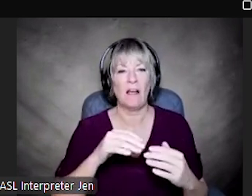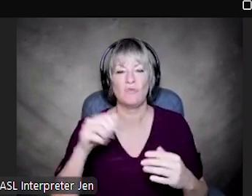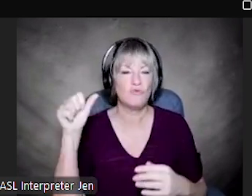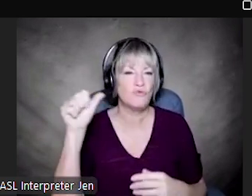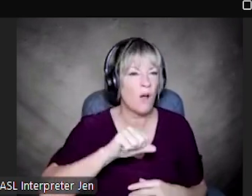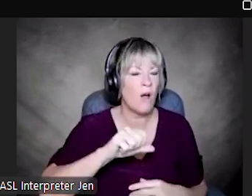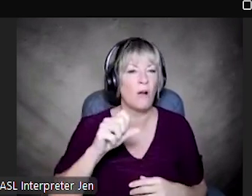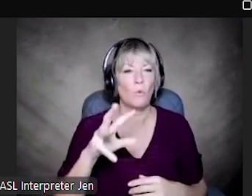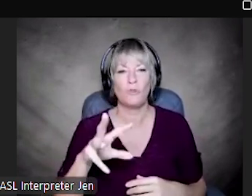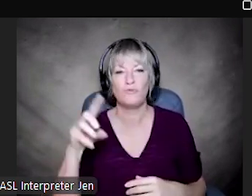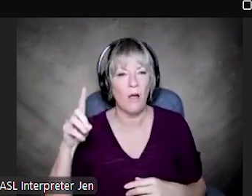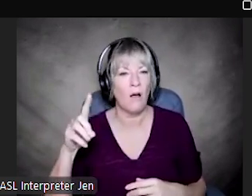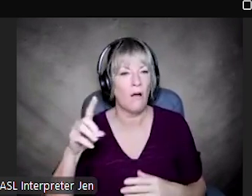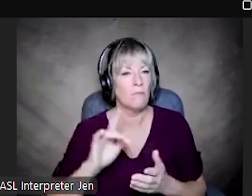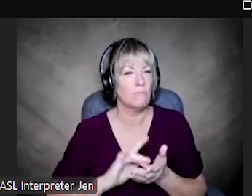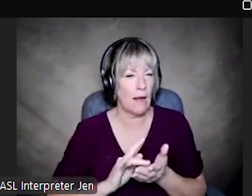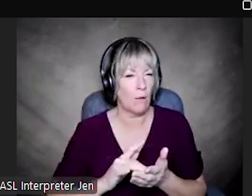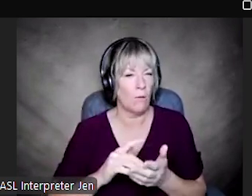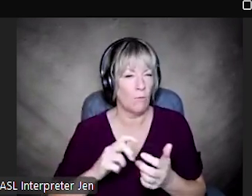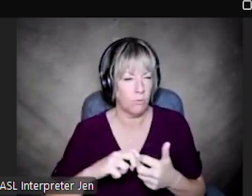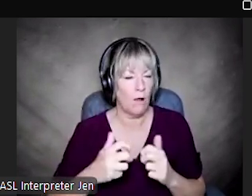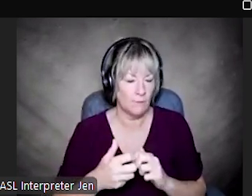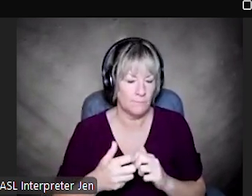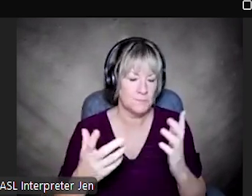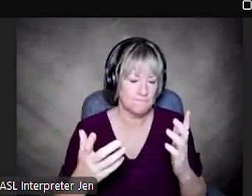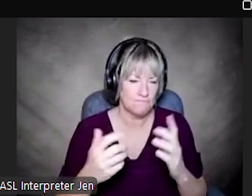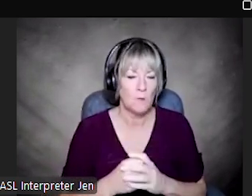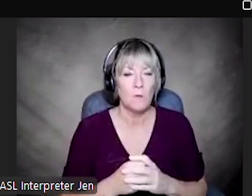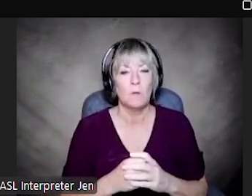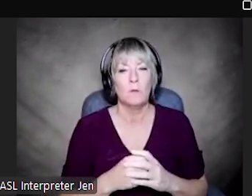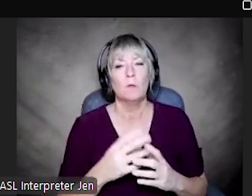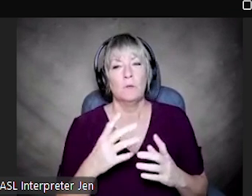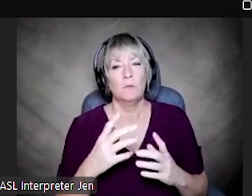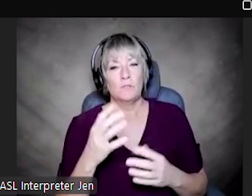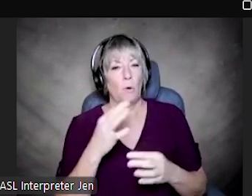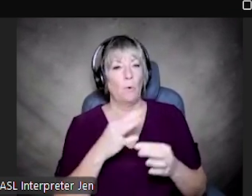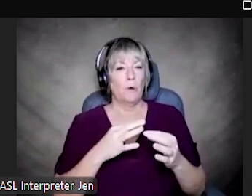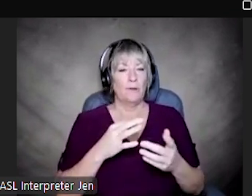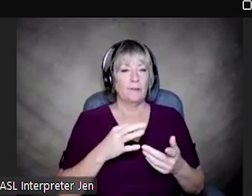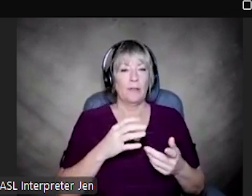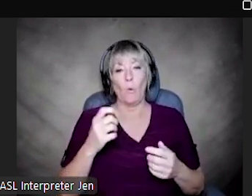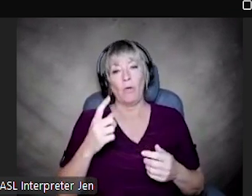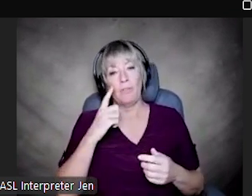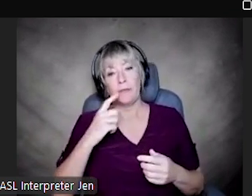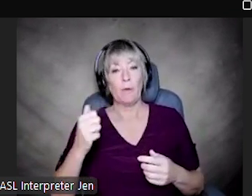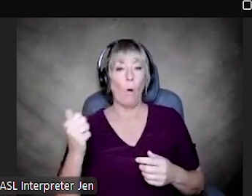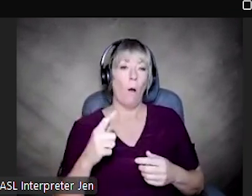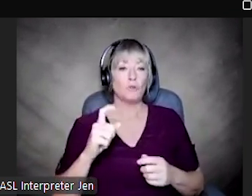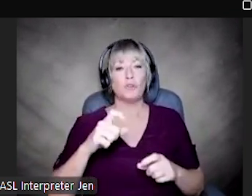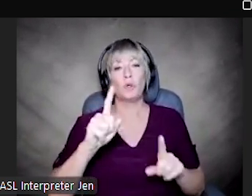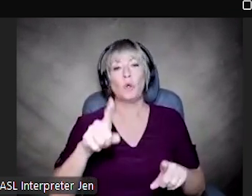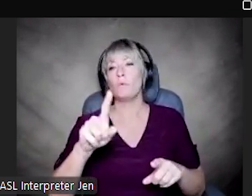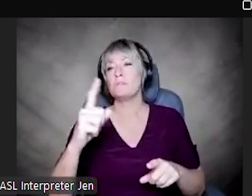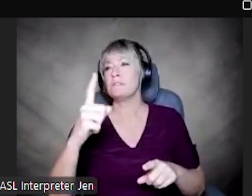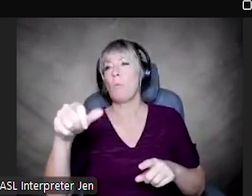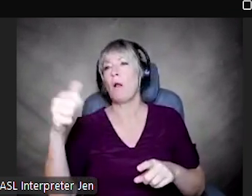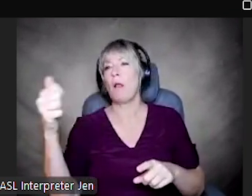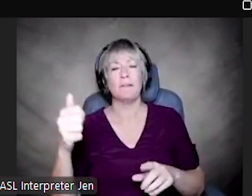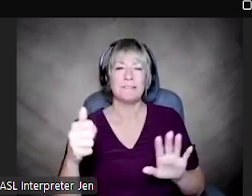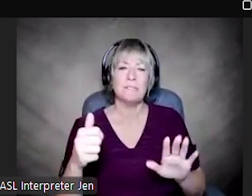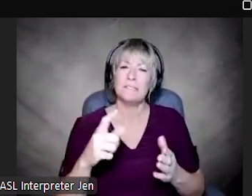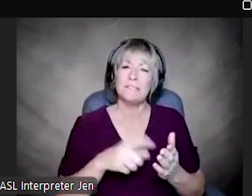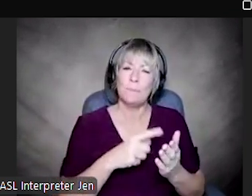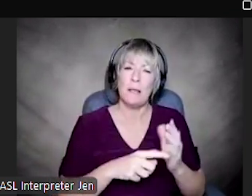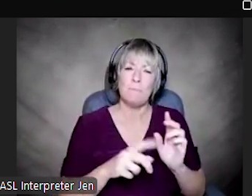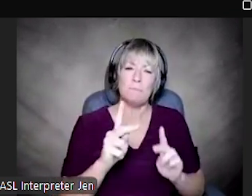withdrawal has other medical problems. So instead of thinking that everybody should go somewhere else, there's going to be times people are